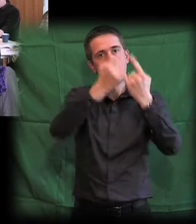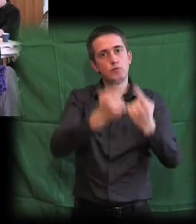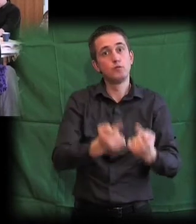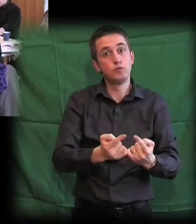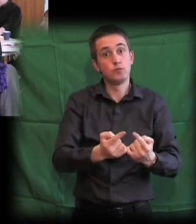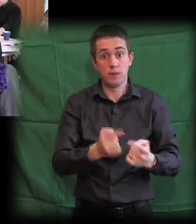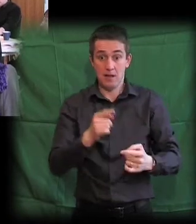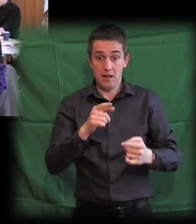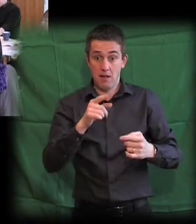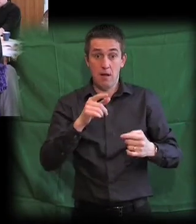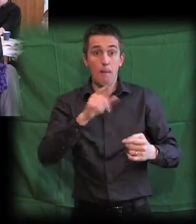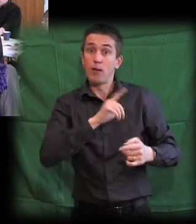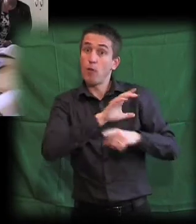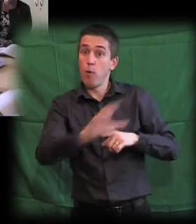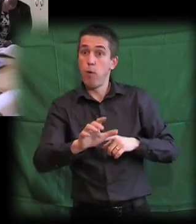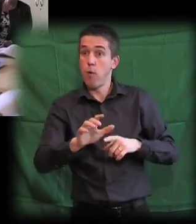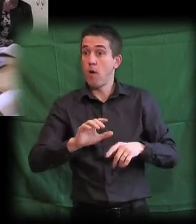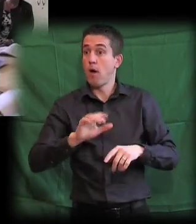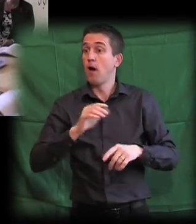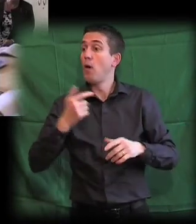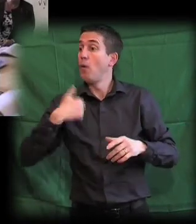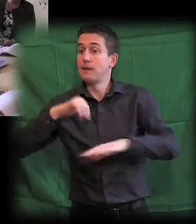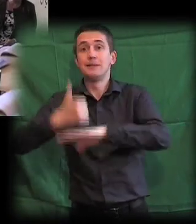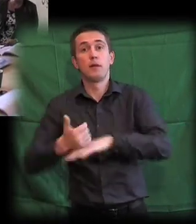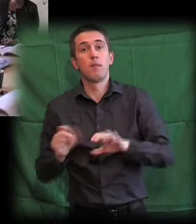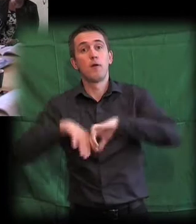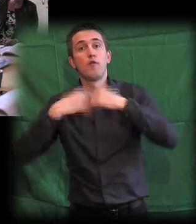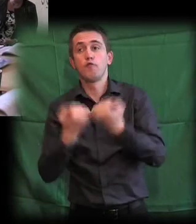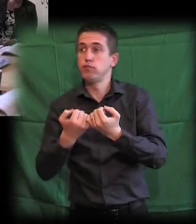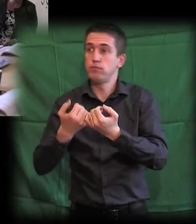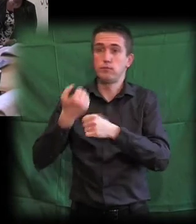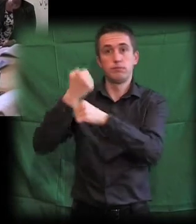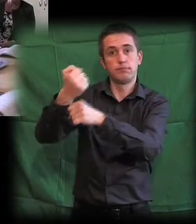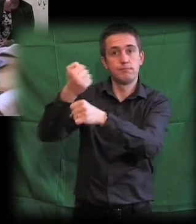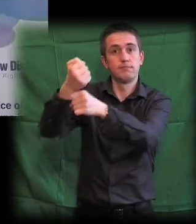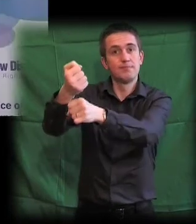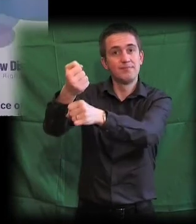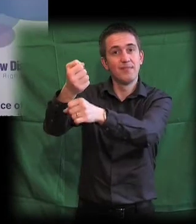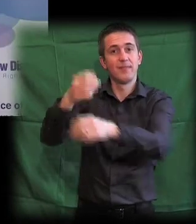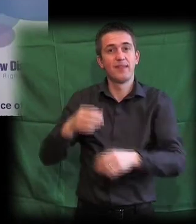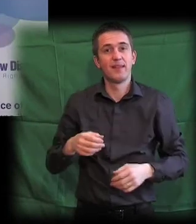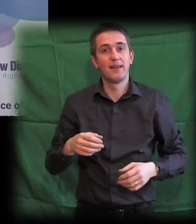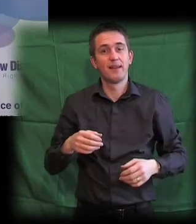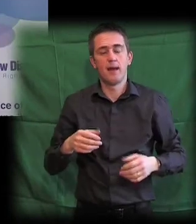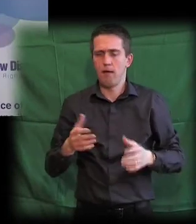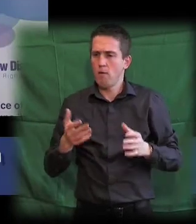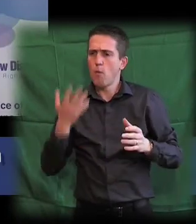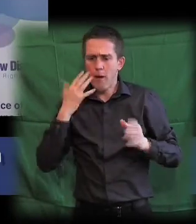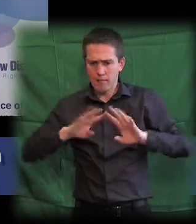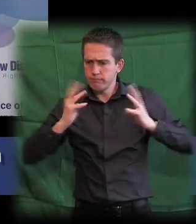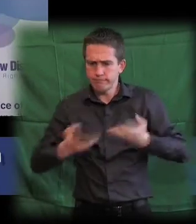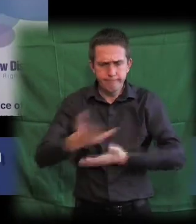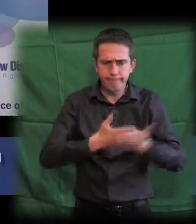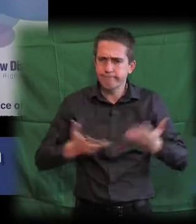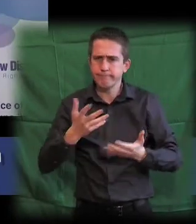campaign action group, and again you weren't sure what your direction was,